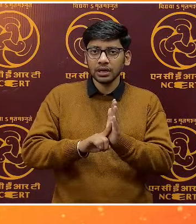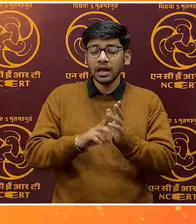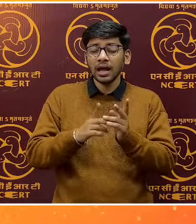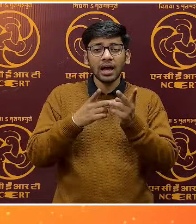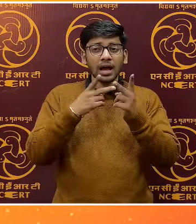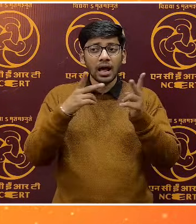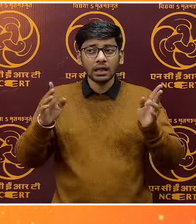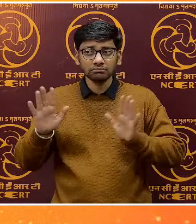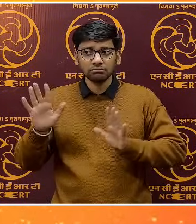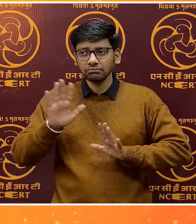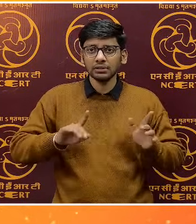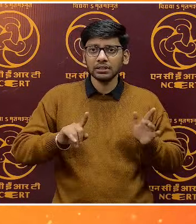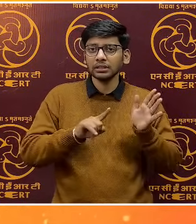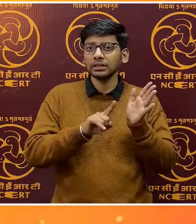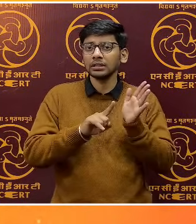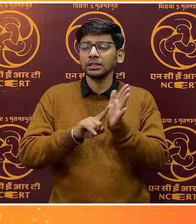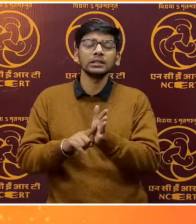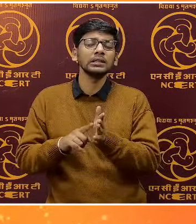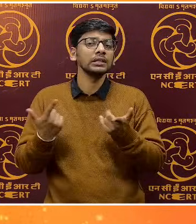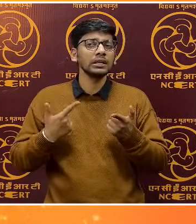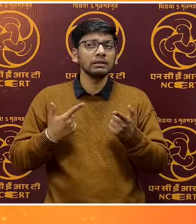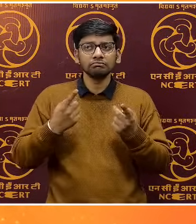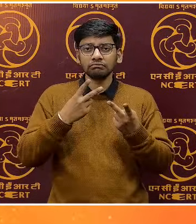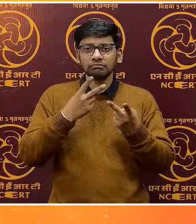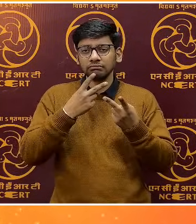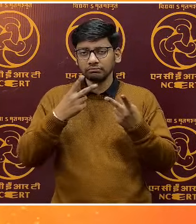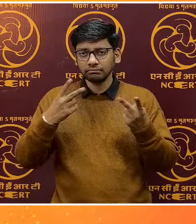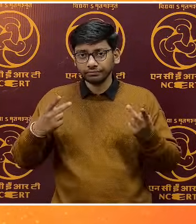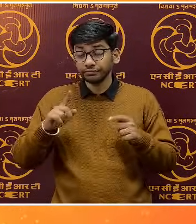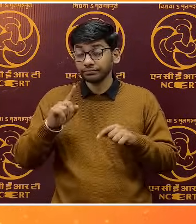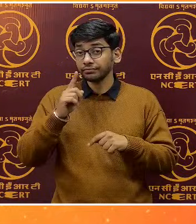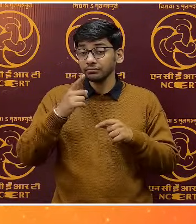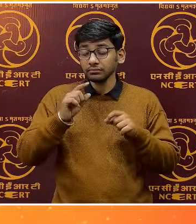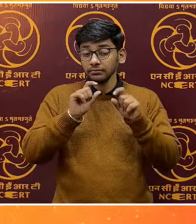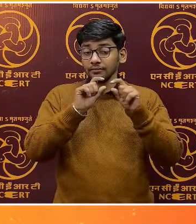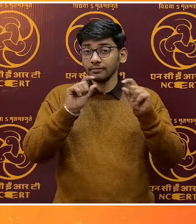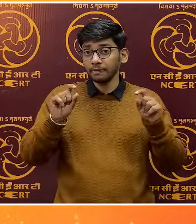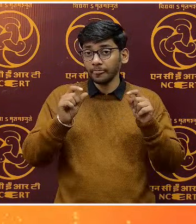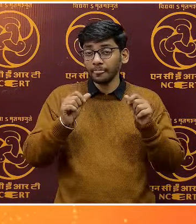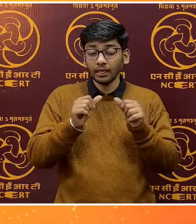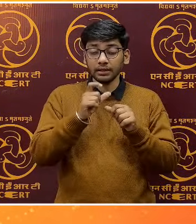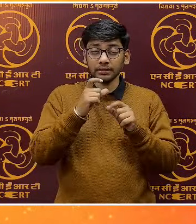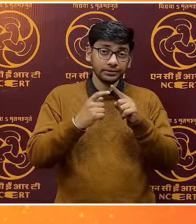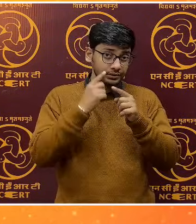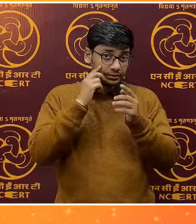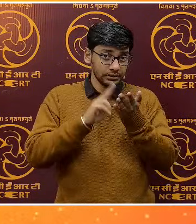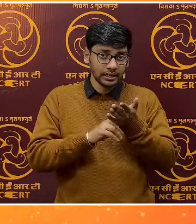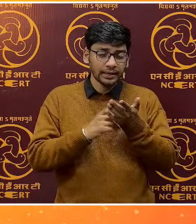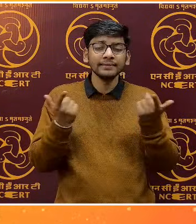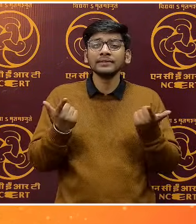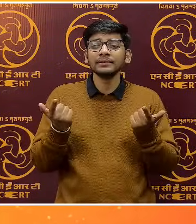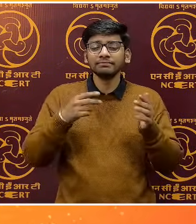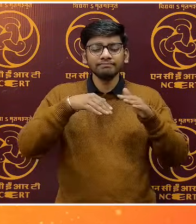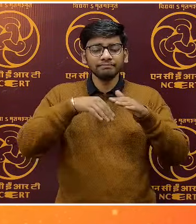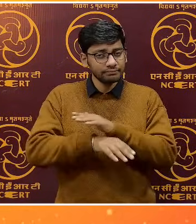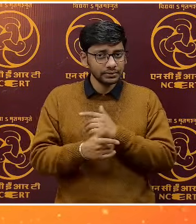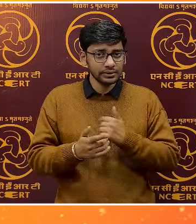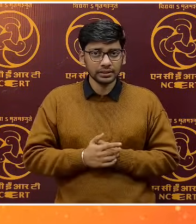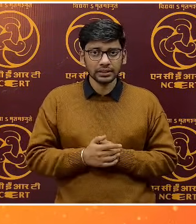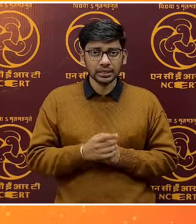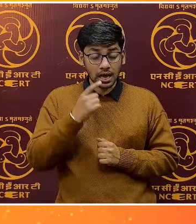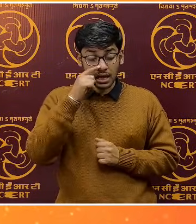actions that you see in this poem? If we'll take the first slide, what are the actions here? So she